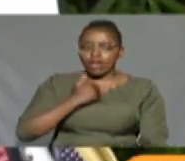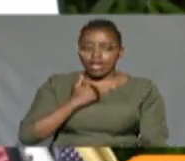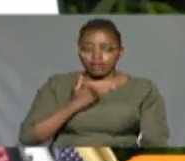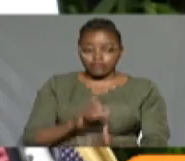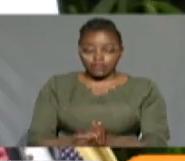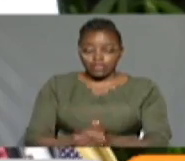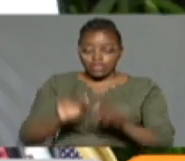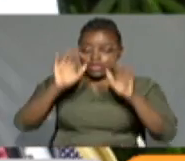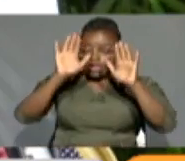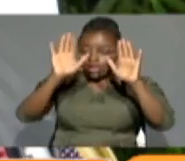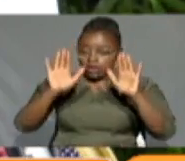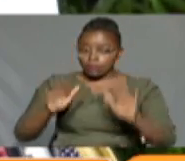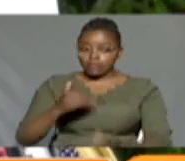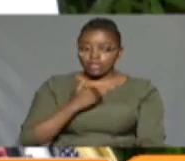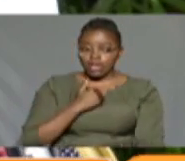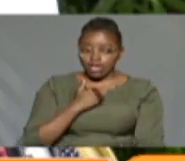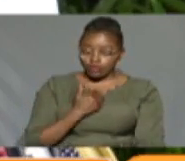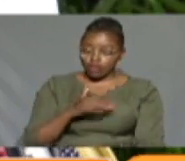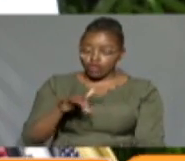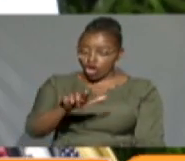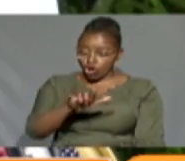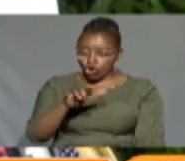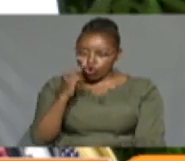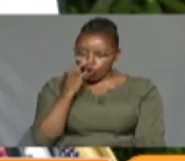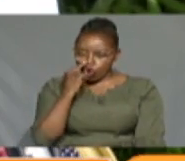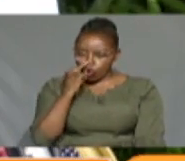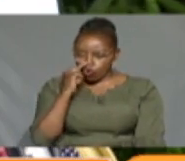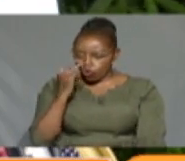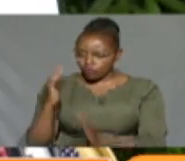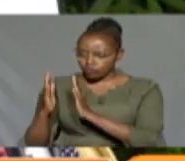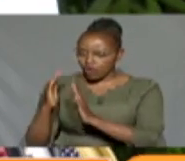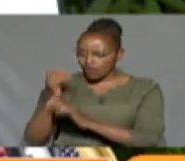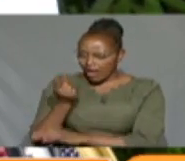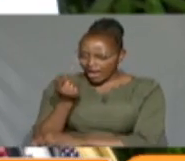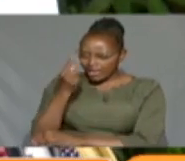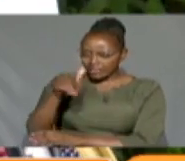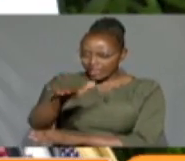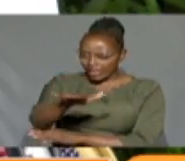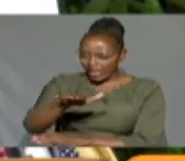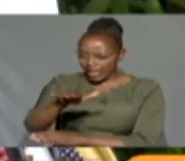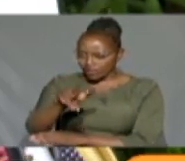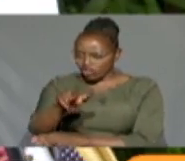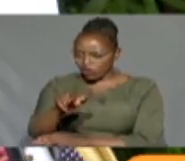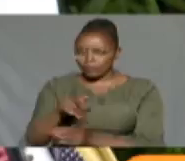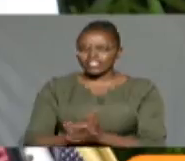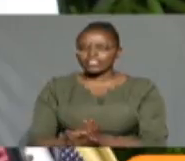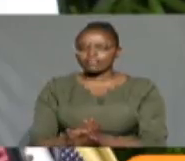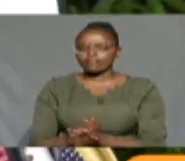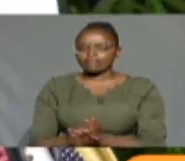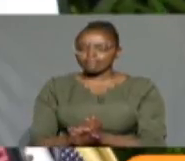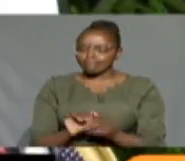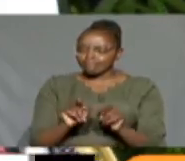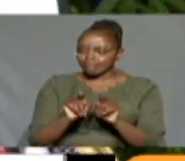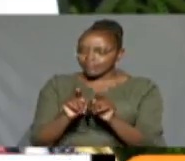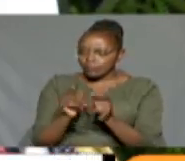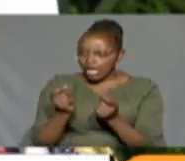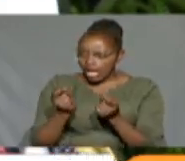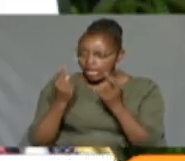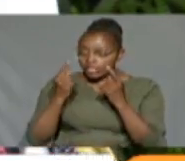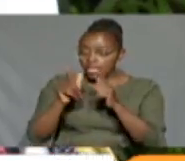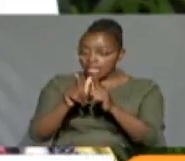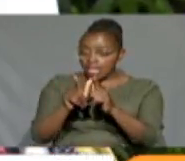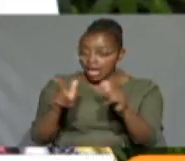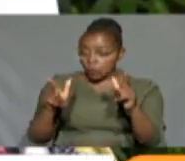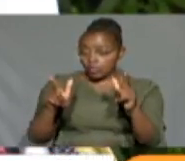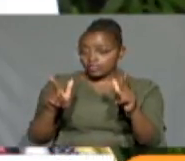for us to have our local home guards who understand the environment, who understand the language and the